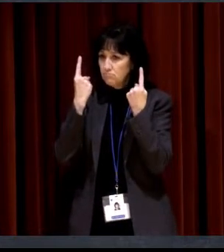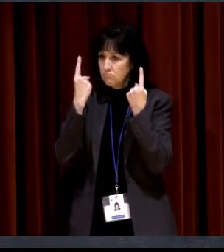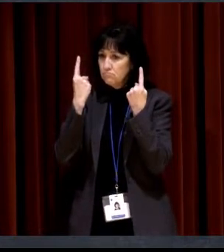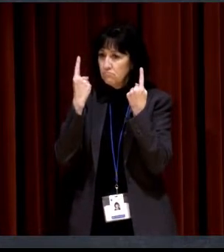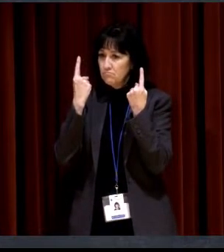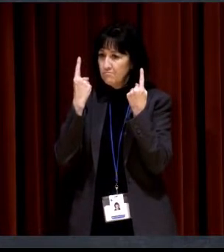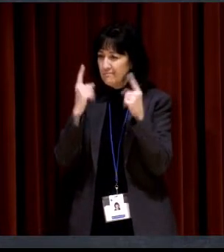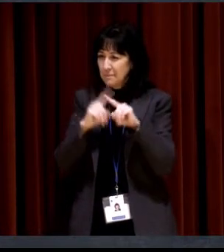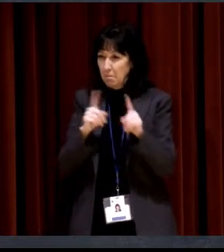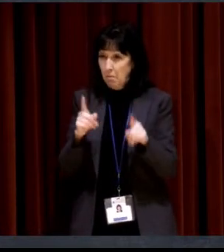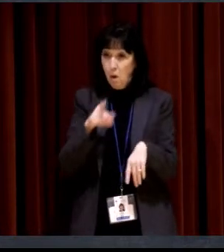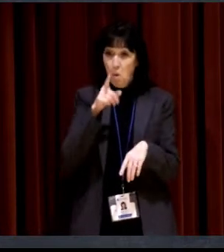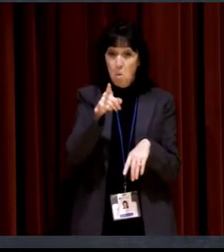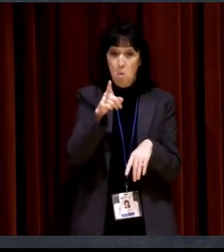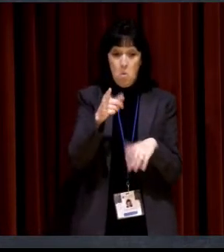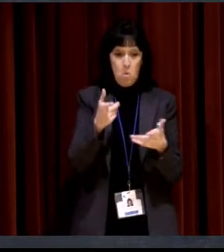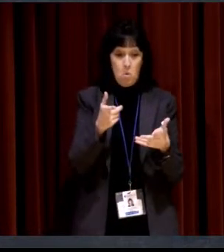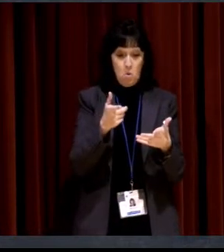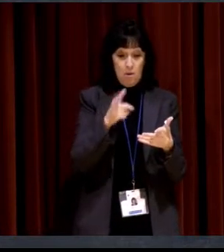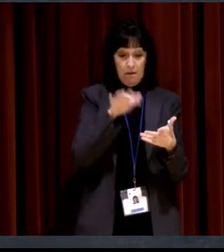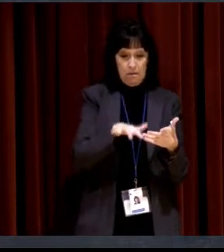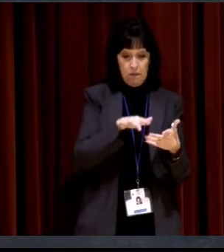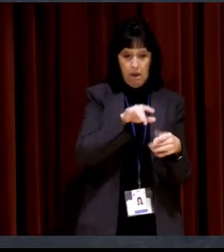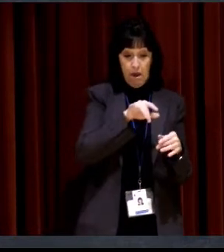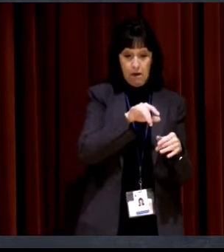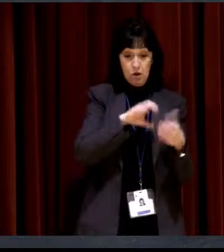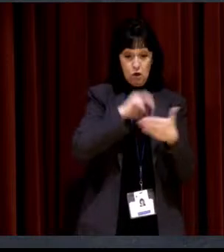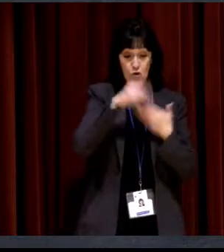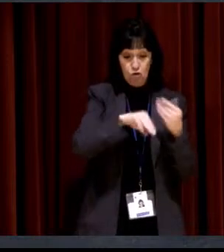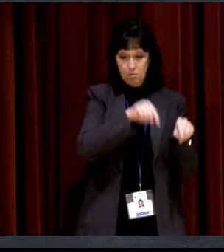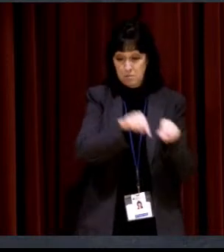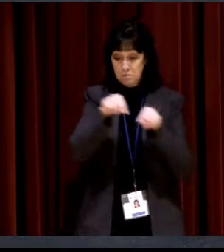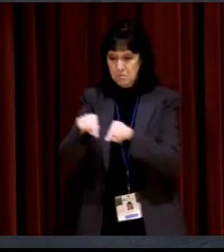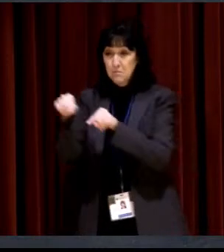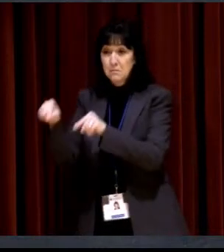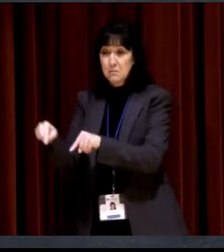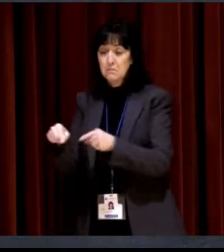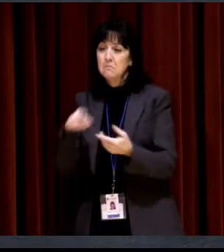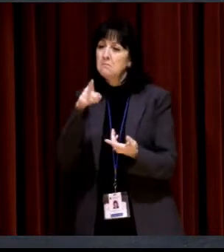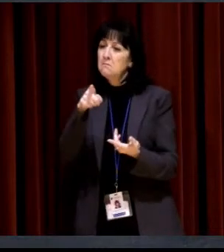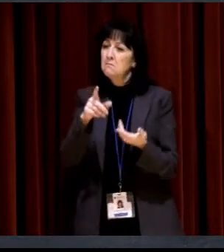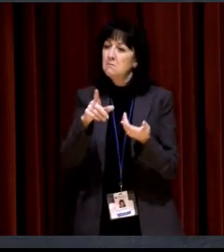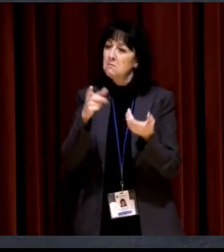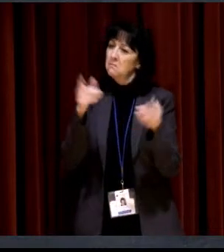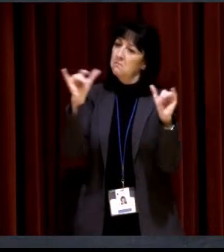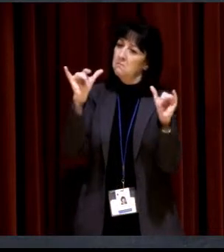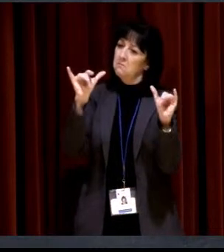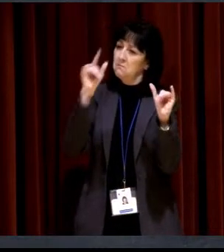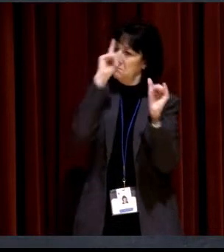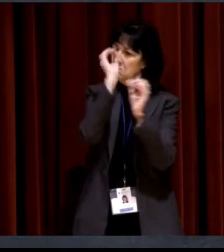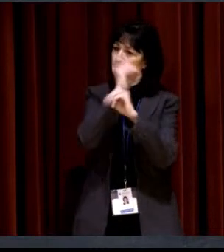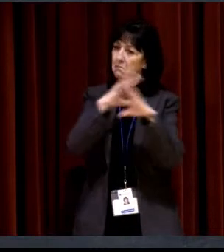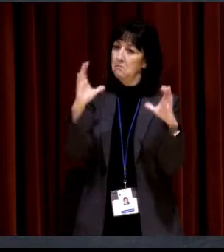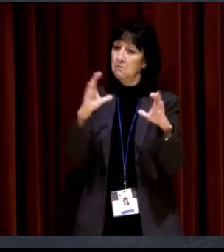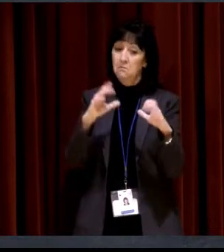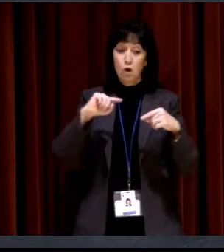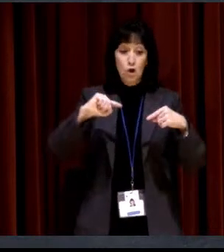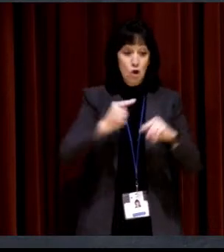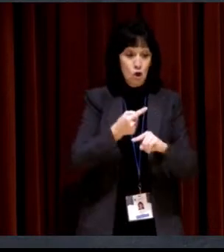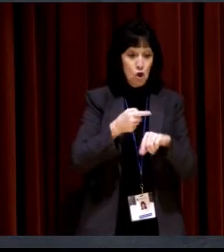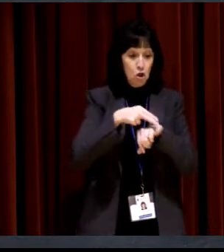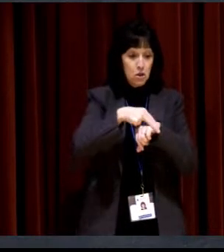like putting a Band-Aid on it, to me, you know, because until we address these other issues, our students are not going to be